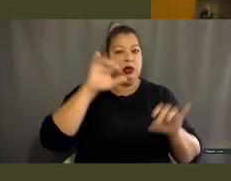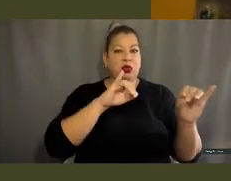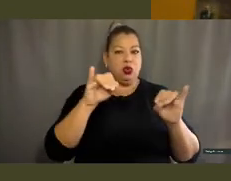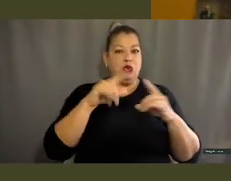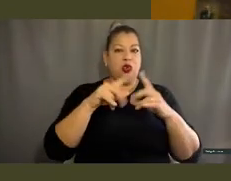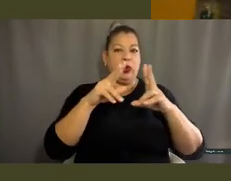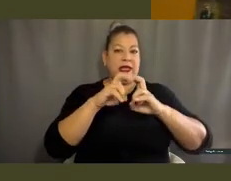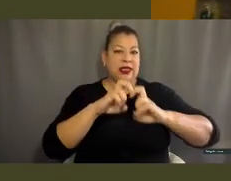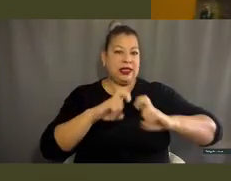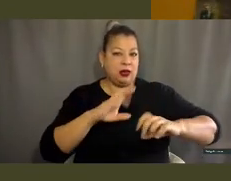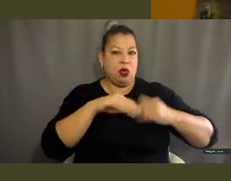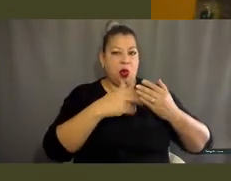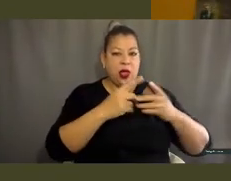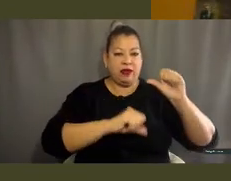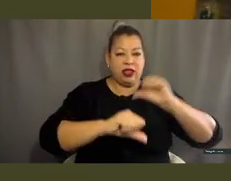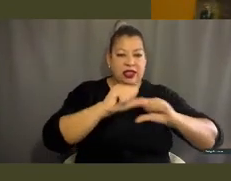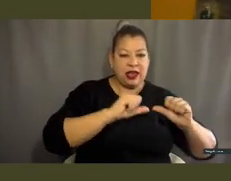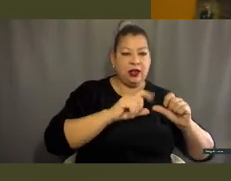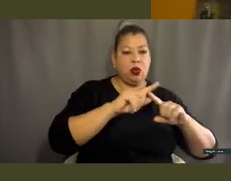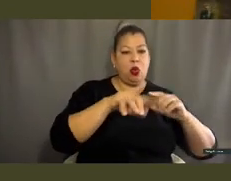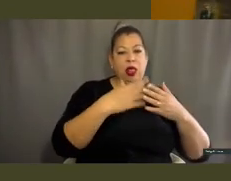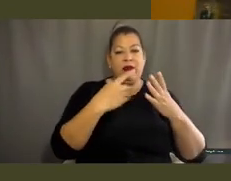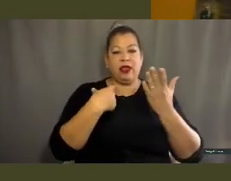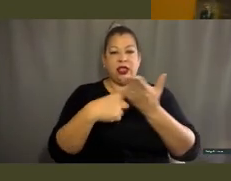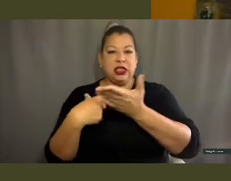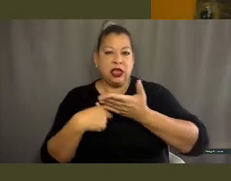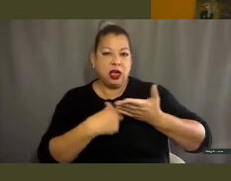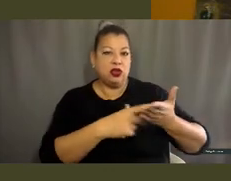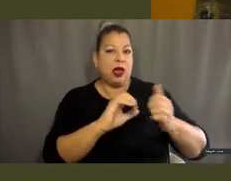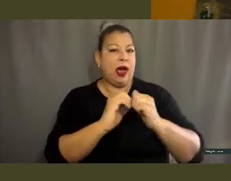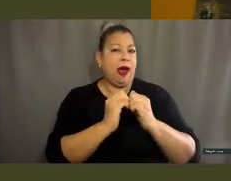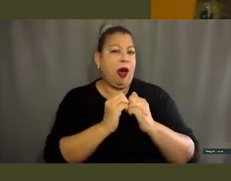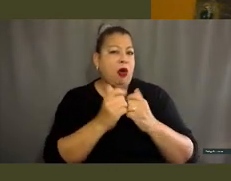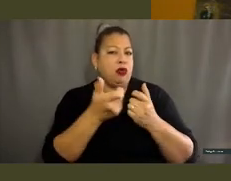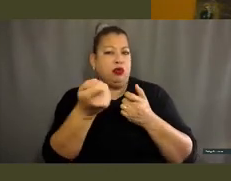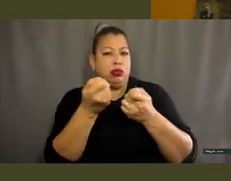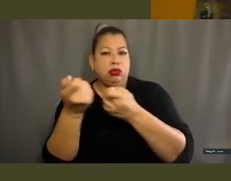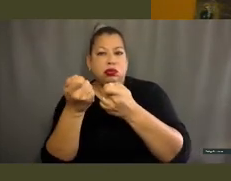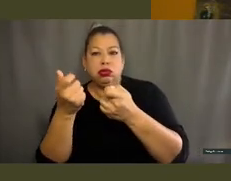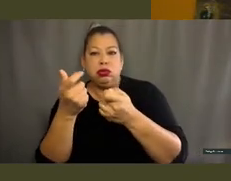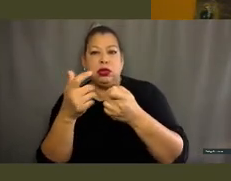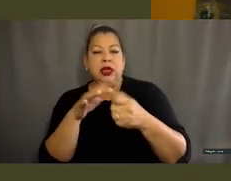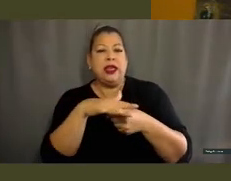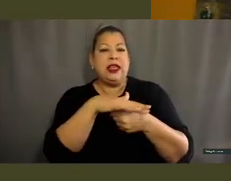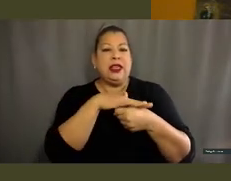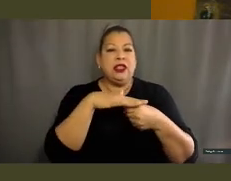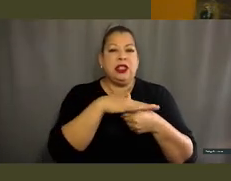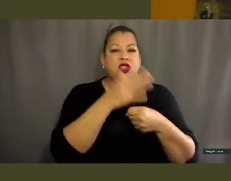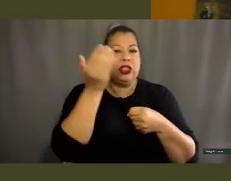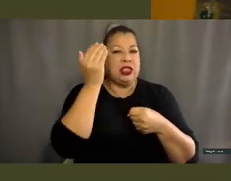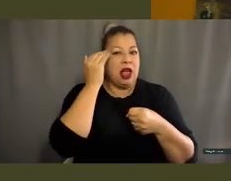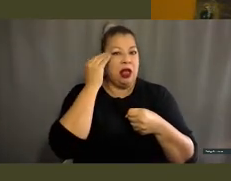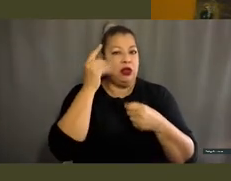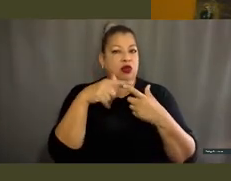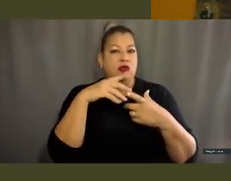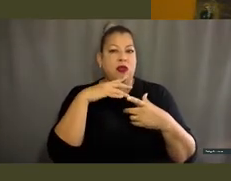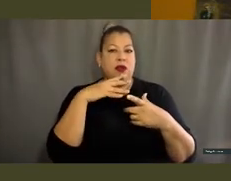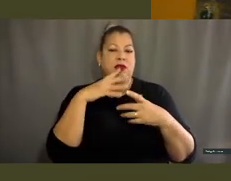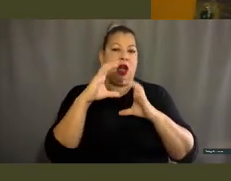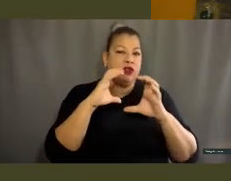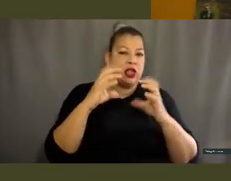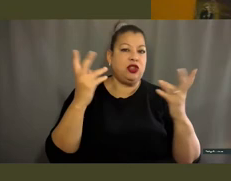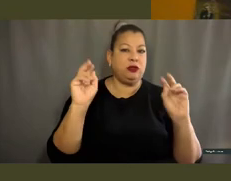There's conversations there now talking about how to bring Indigenous knowledge into the conversation at that international